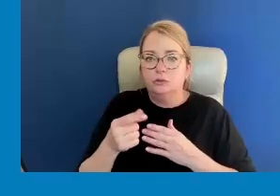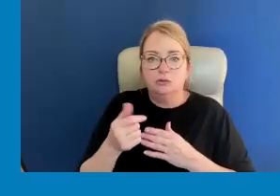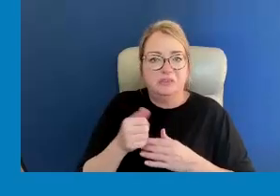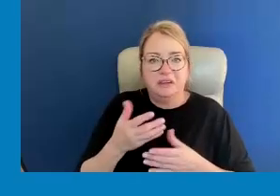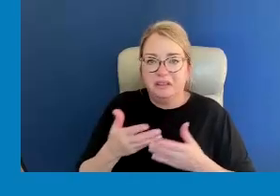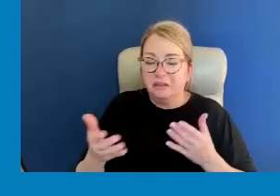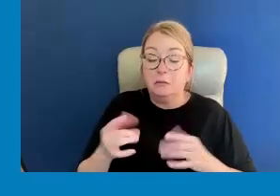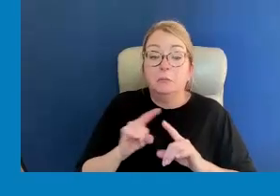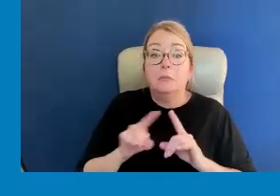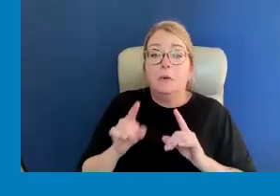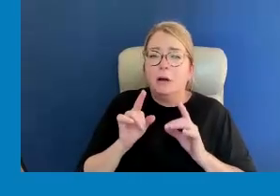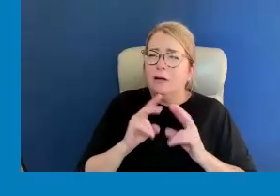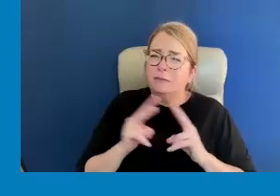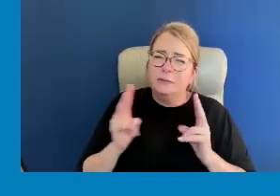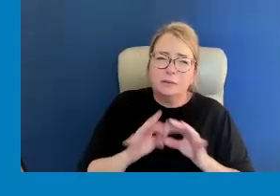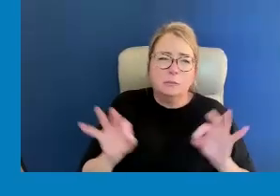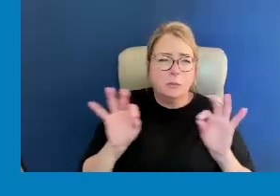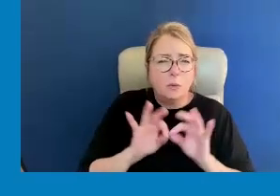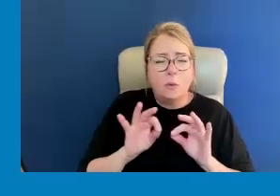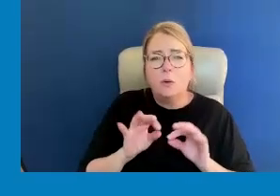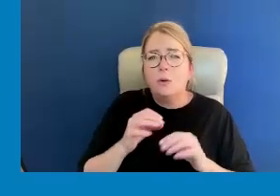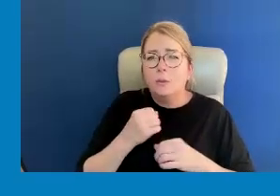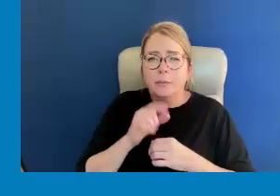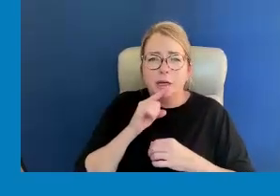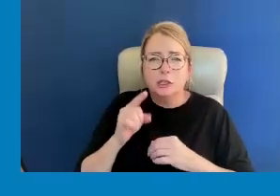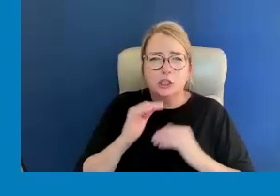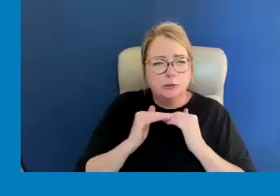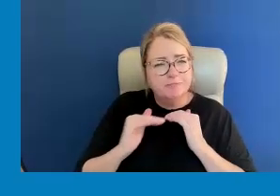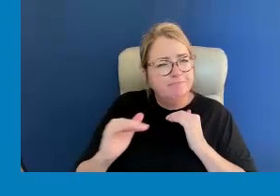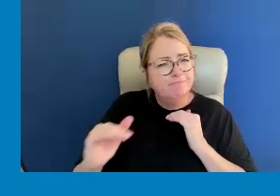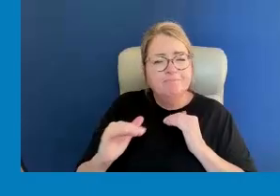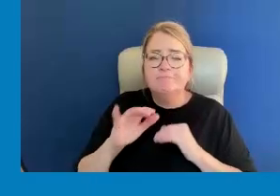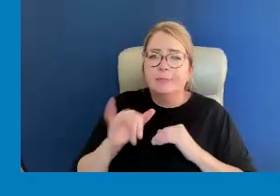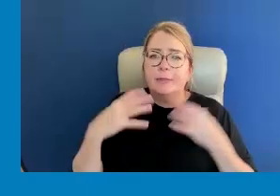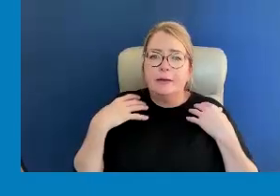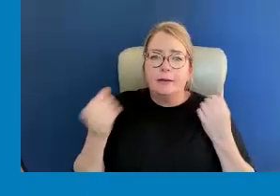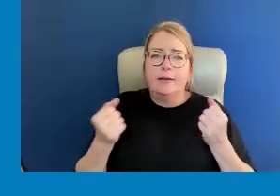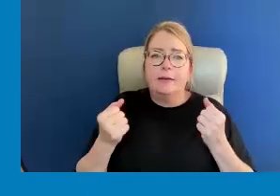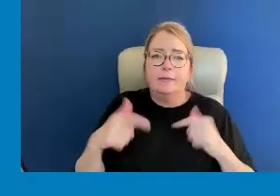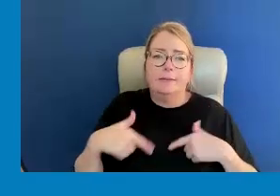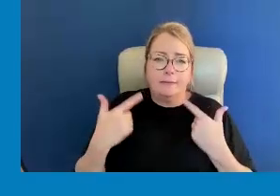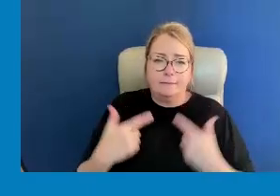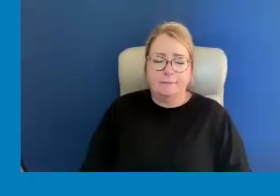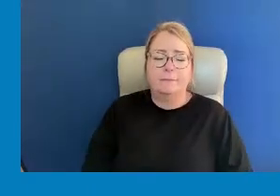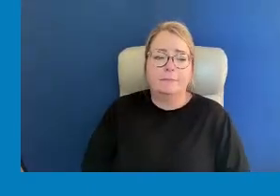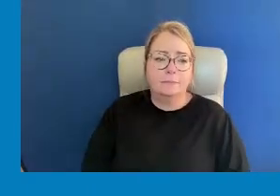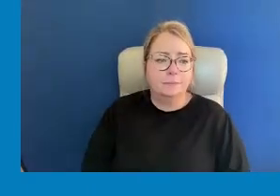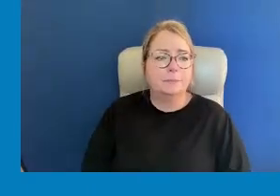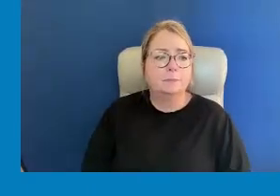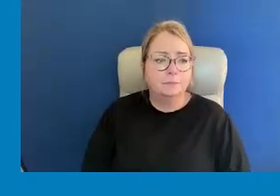but they are so important to you to make sure that you're maintaining that healthy lifestyle and well-being.